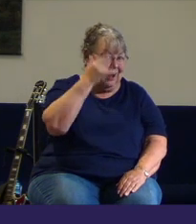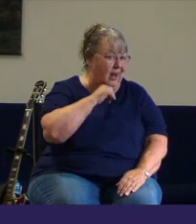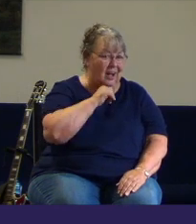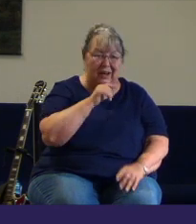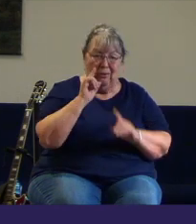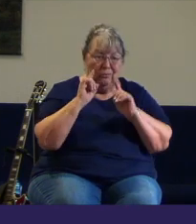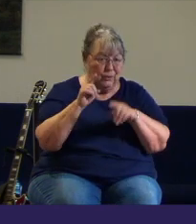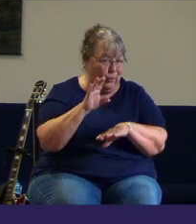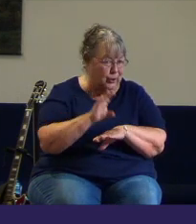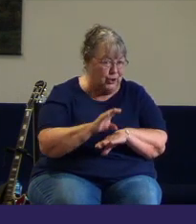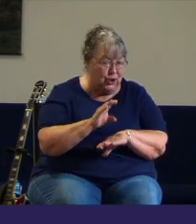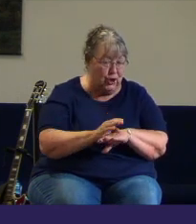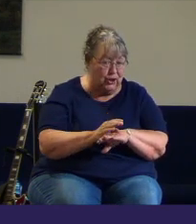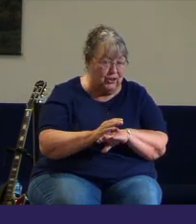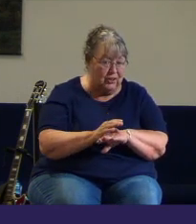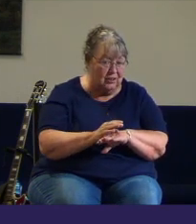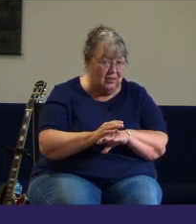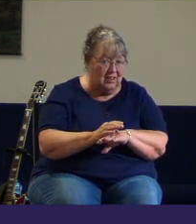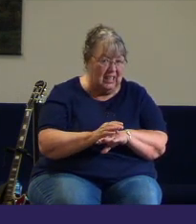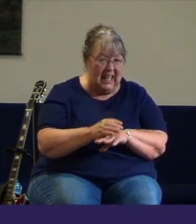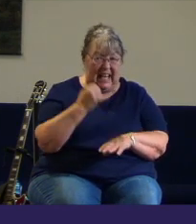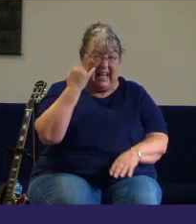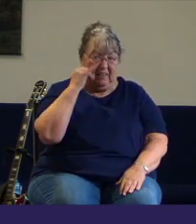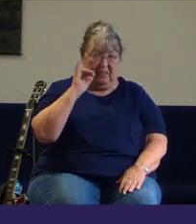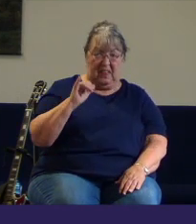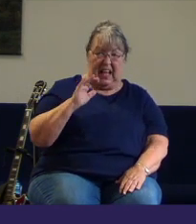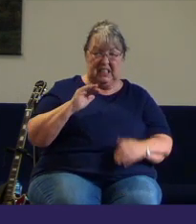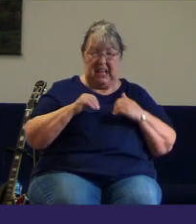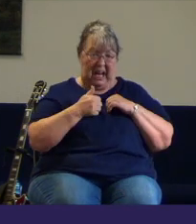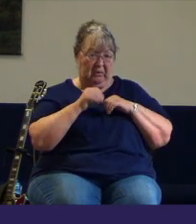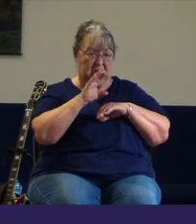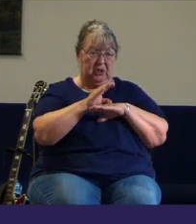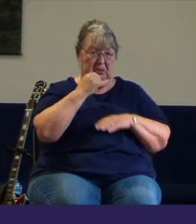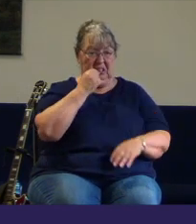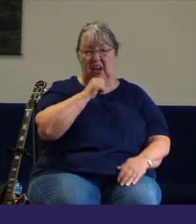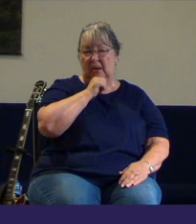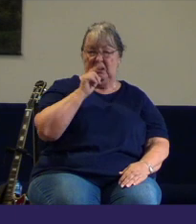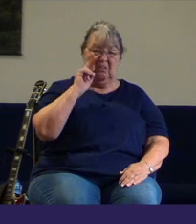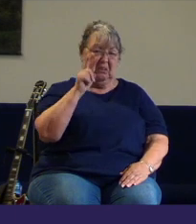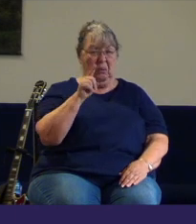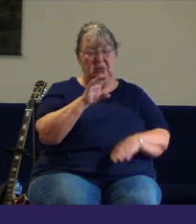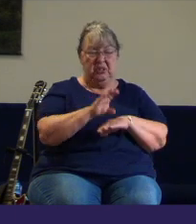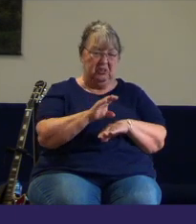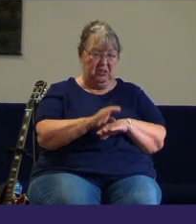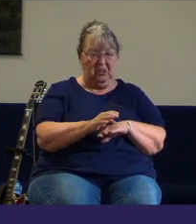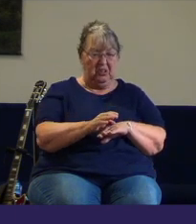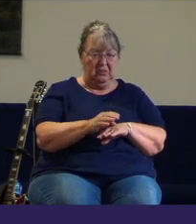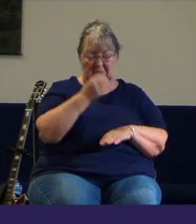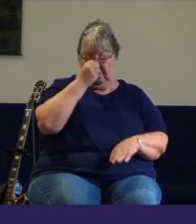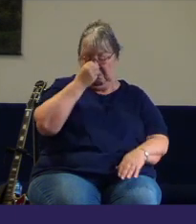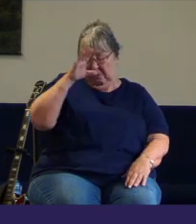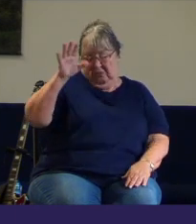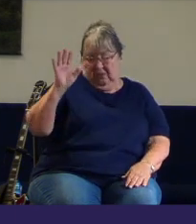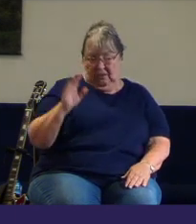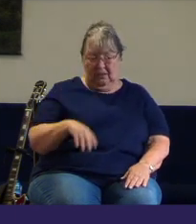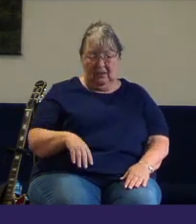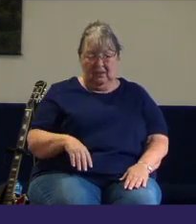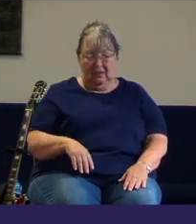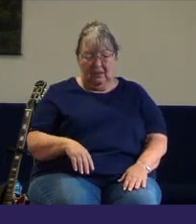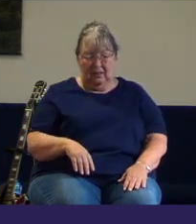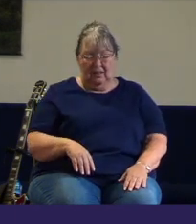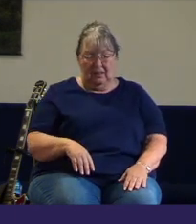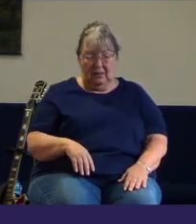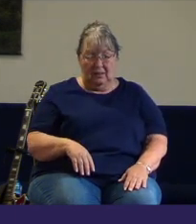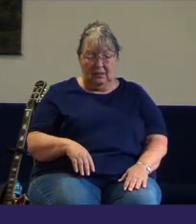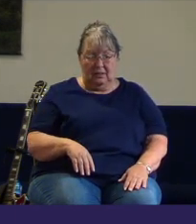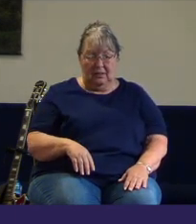If church makes people like that, I don't need to be in church. And if I wasn't a Christian that day, if I didn't know Jesus, I would have agreed with